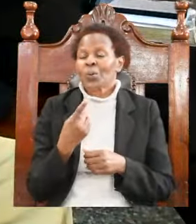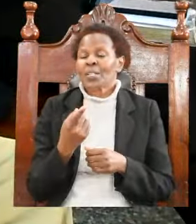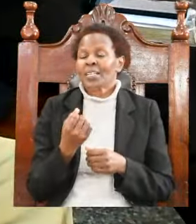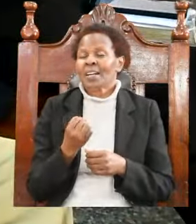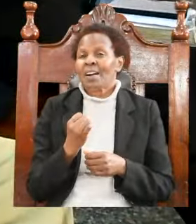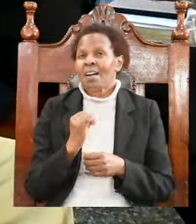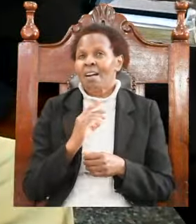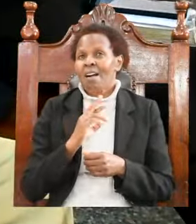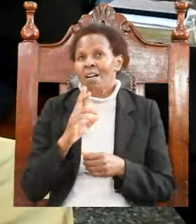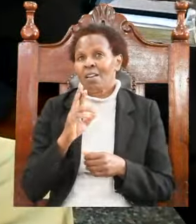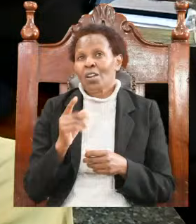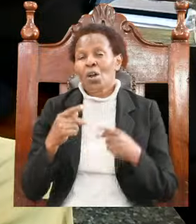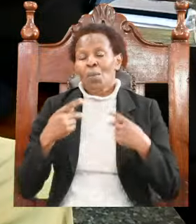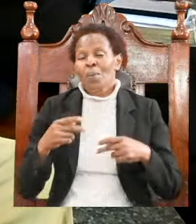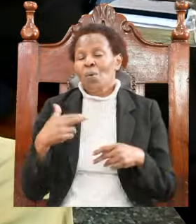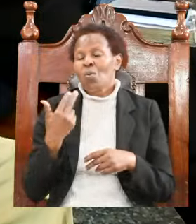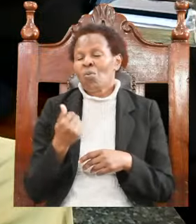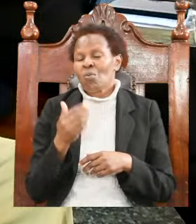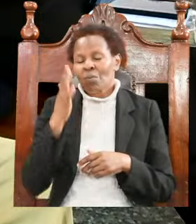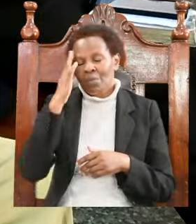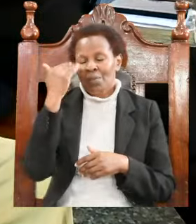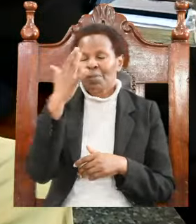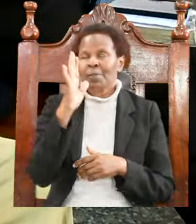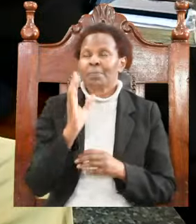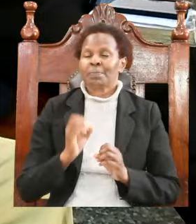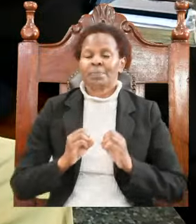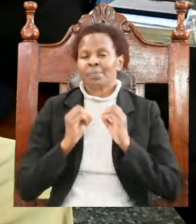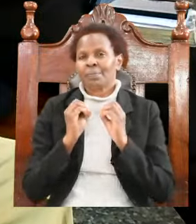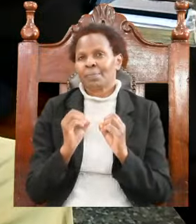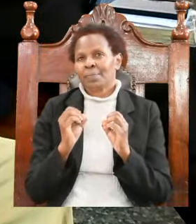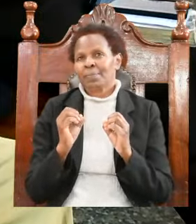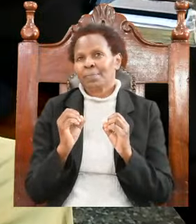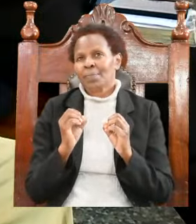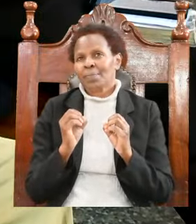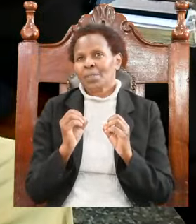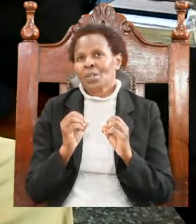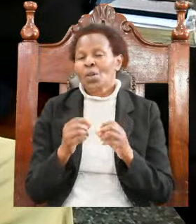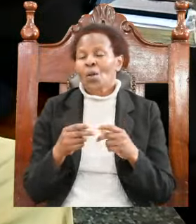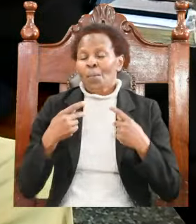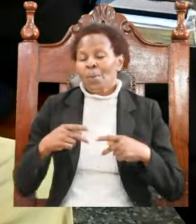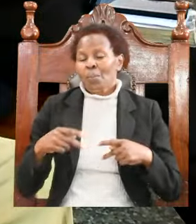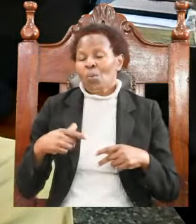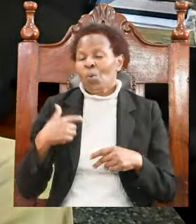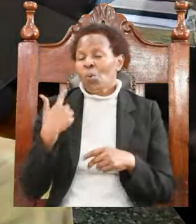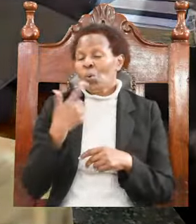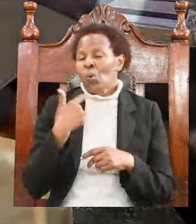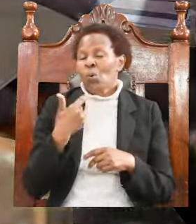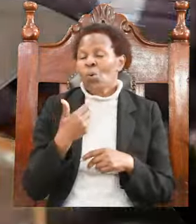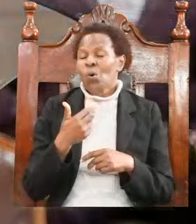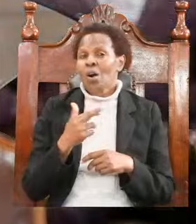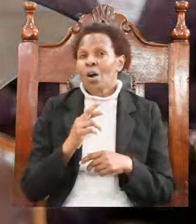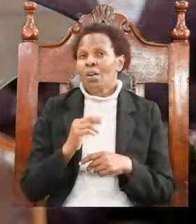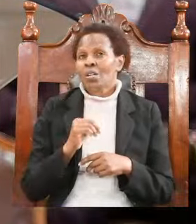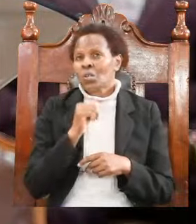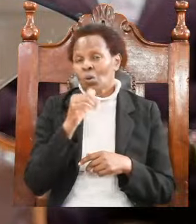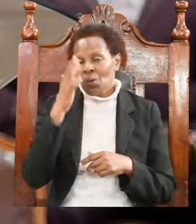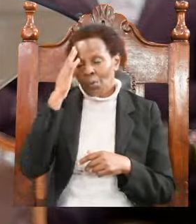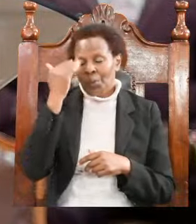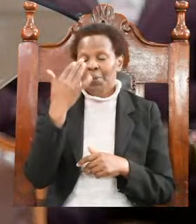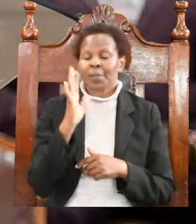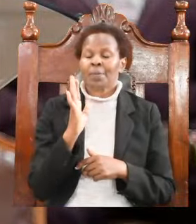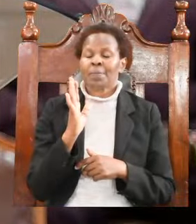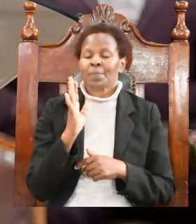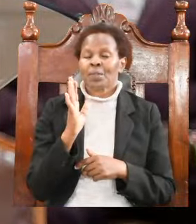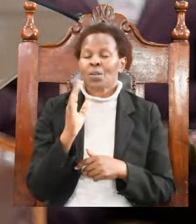because we are in the last days. So he's telling him that I'm sending you to people who are godless, people who